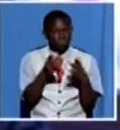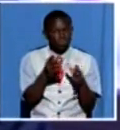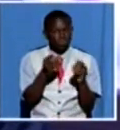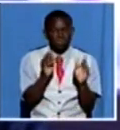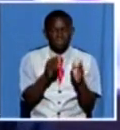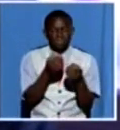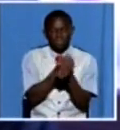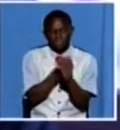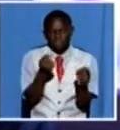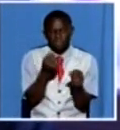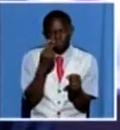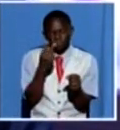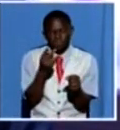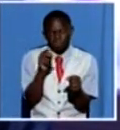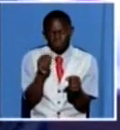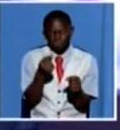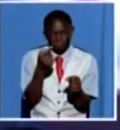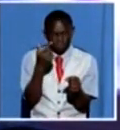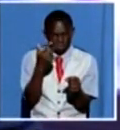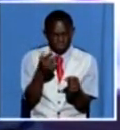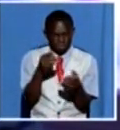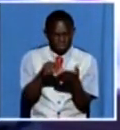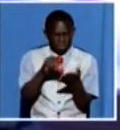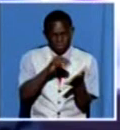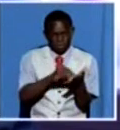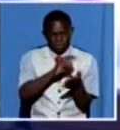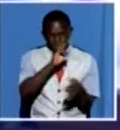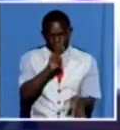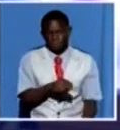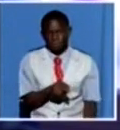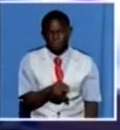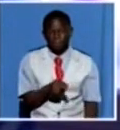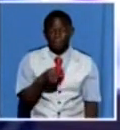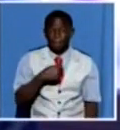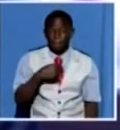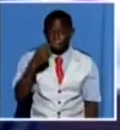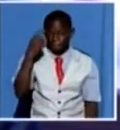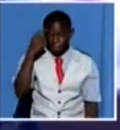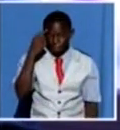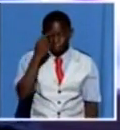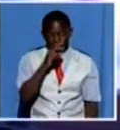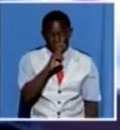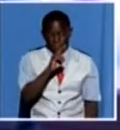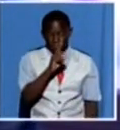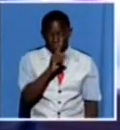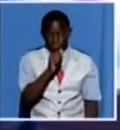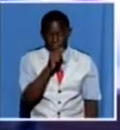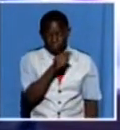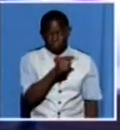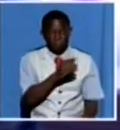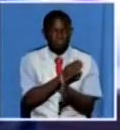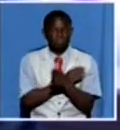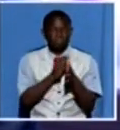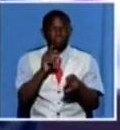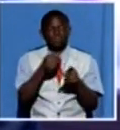million against the engineer's estimate. And I think Zambians must be able to commend road development agents where they've done well.